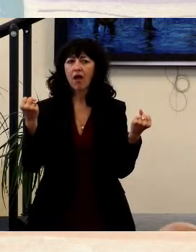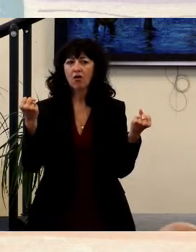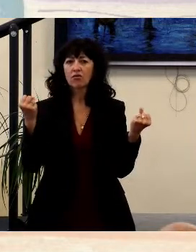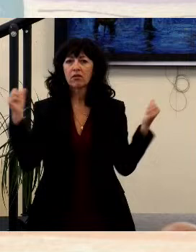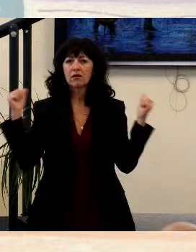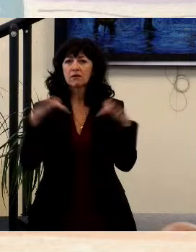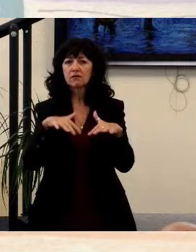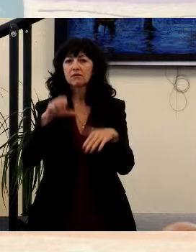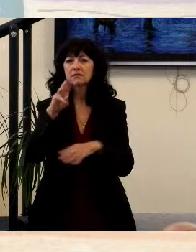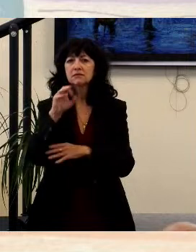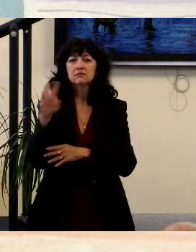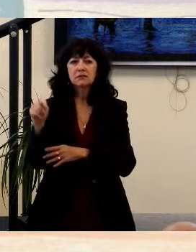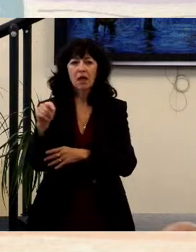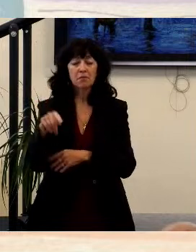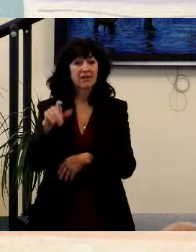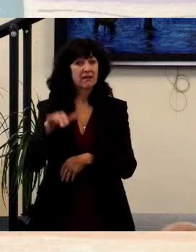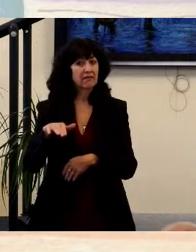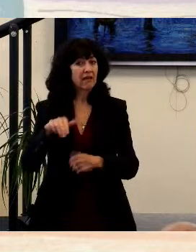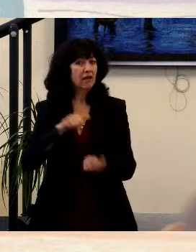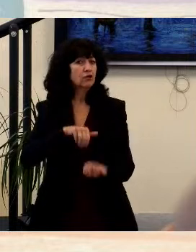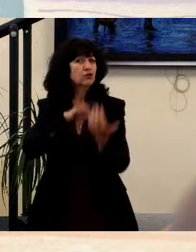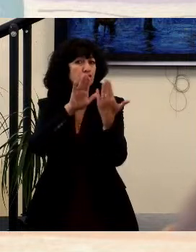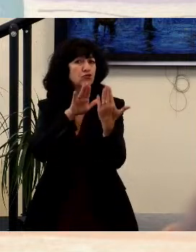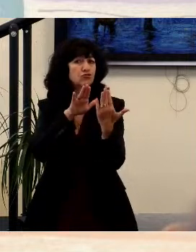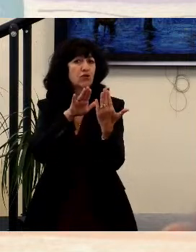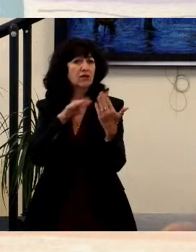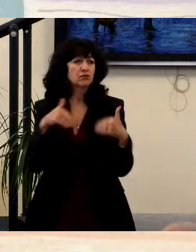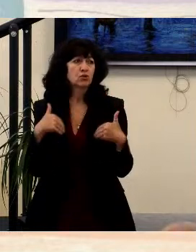the crisis for youth mental health.